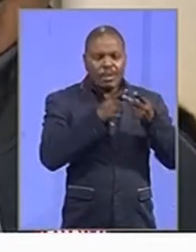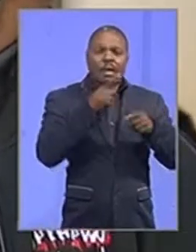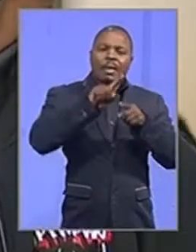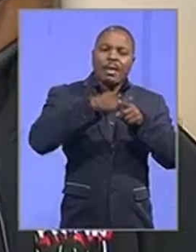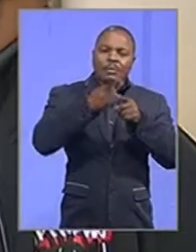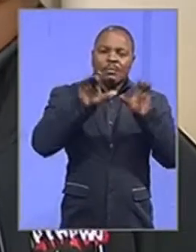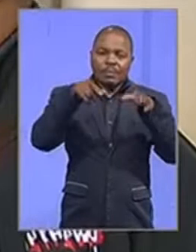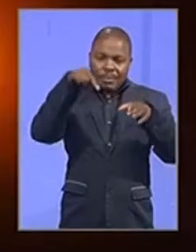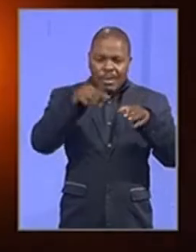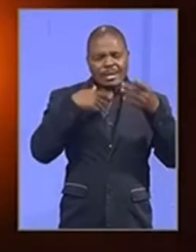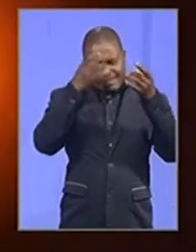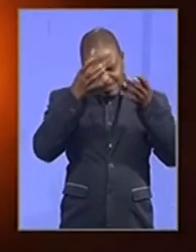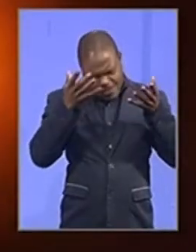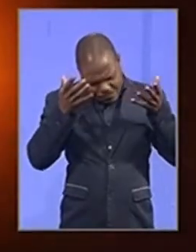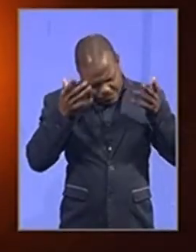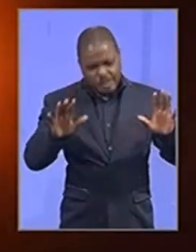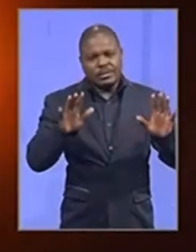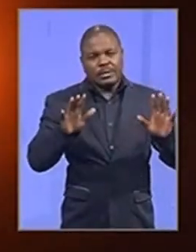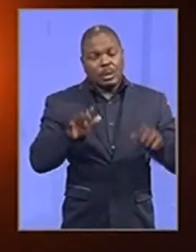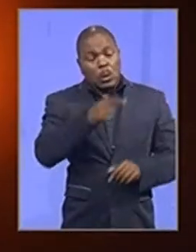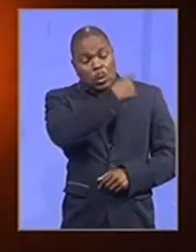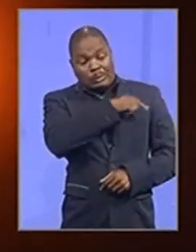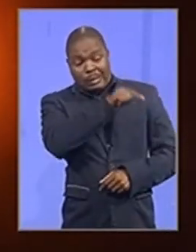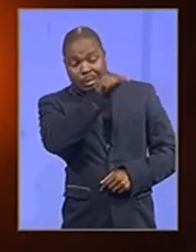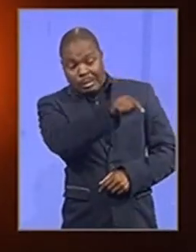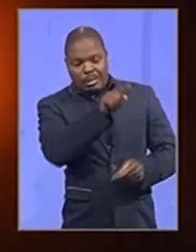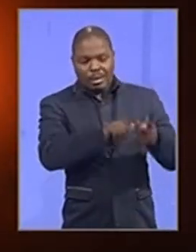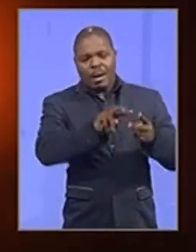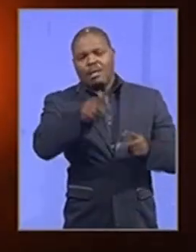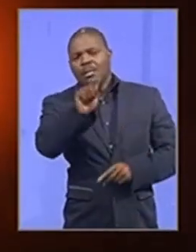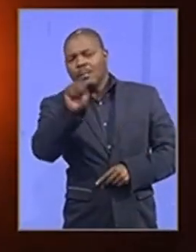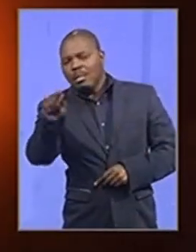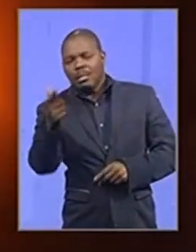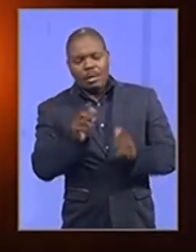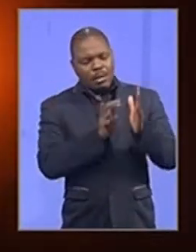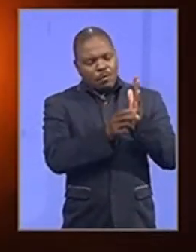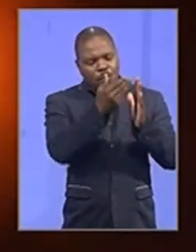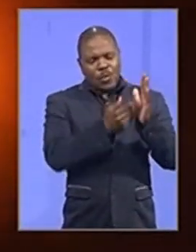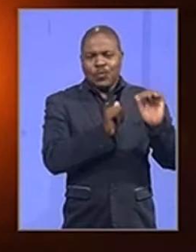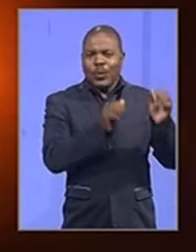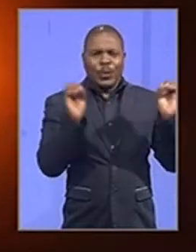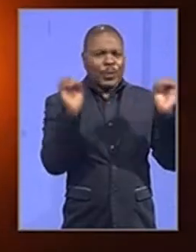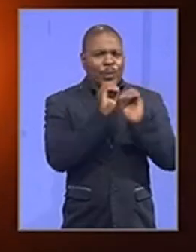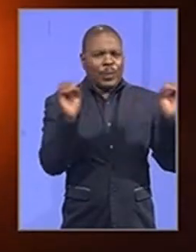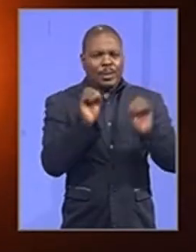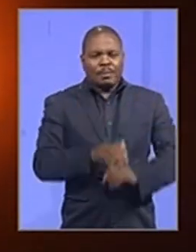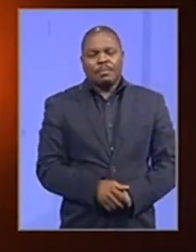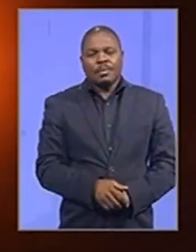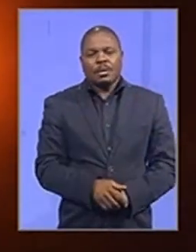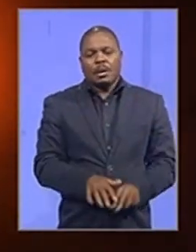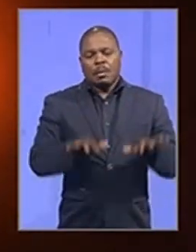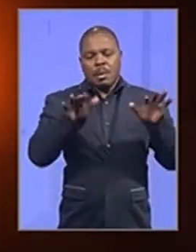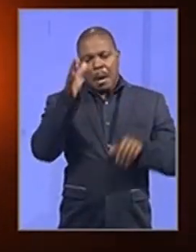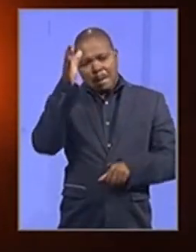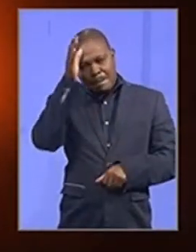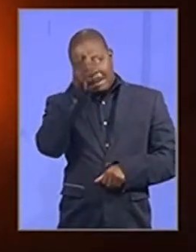that that hospital and many others do not comply. Ditsebi lekaleng le di re go be go swanetše go be